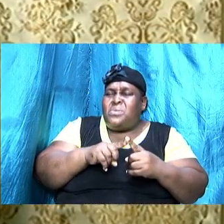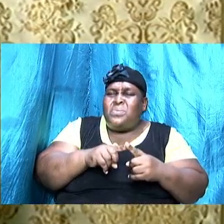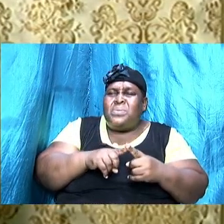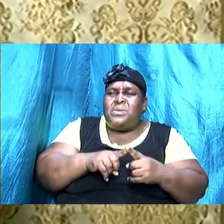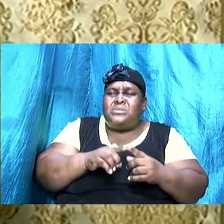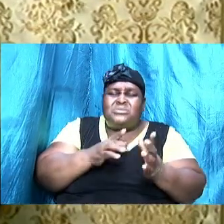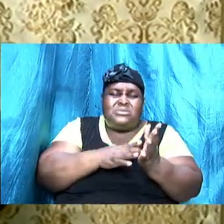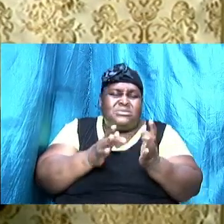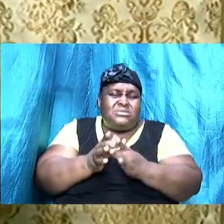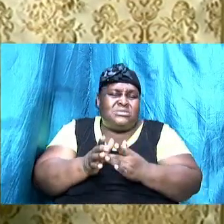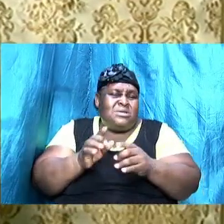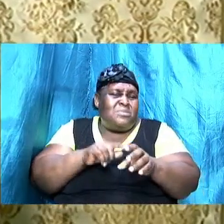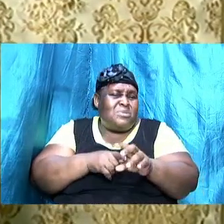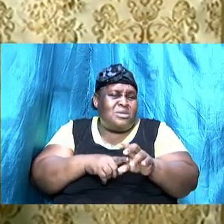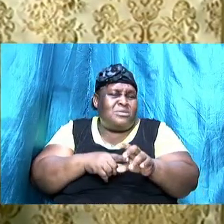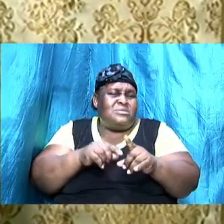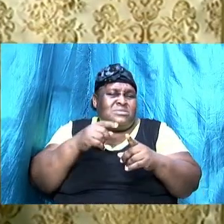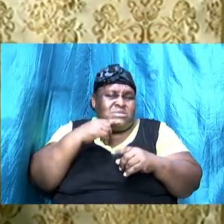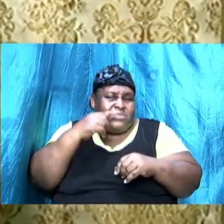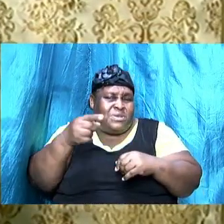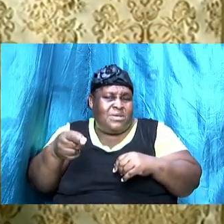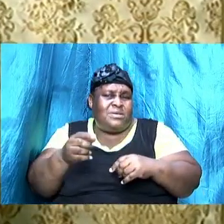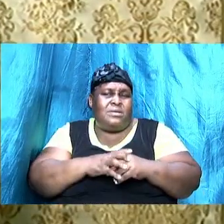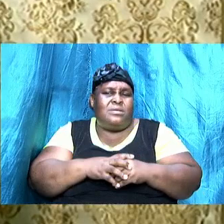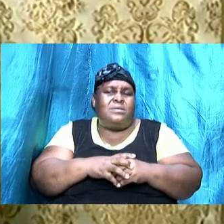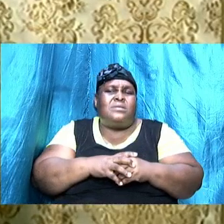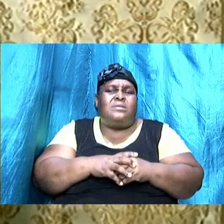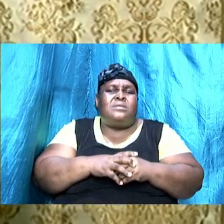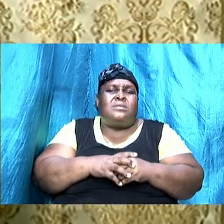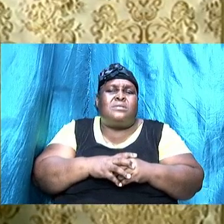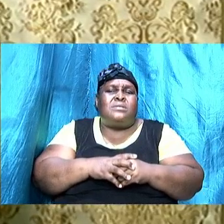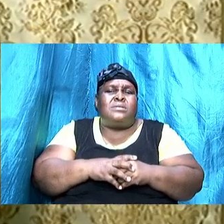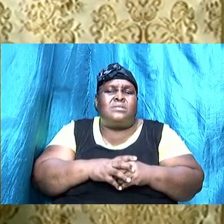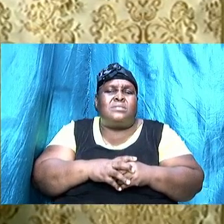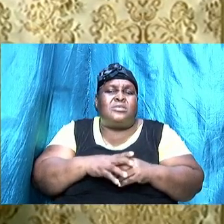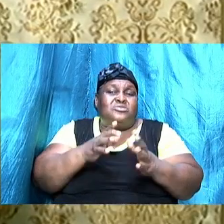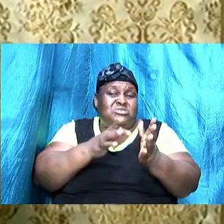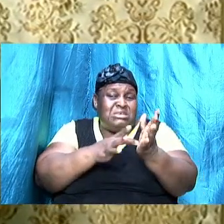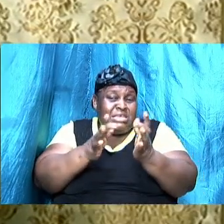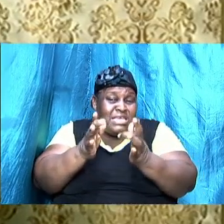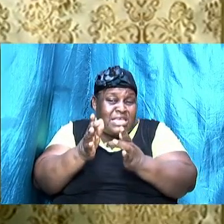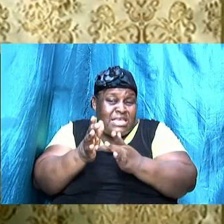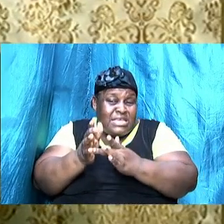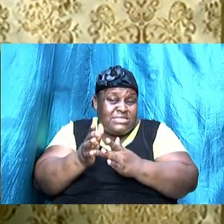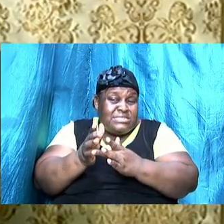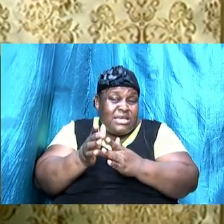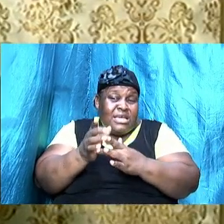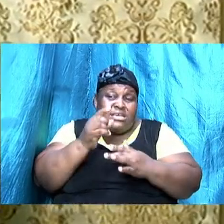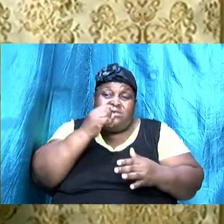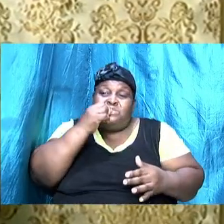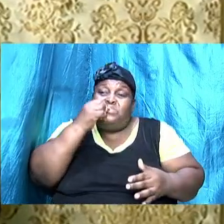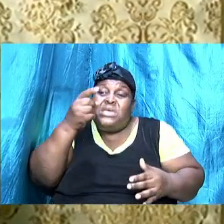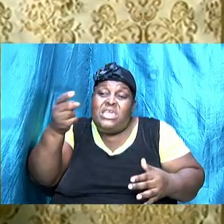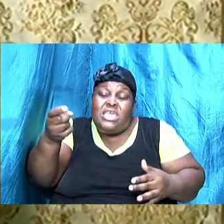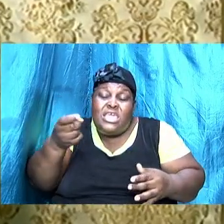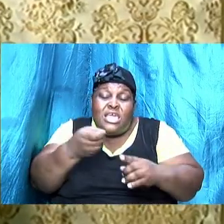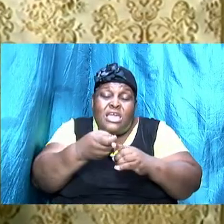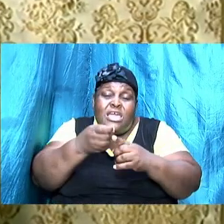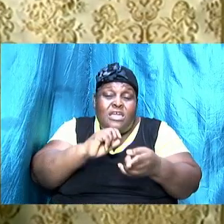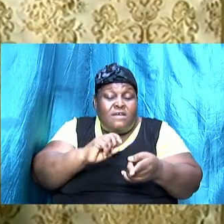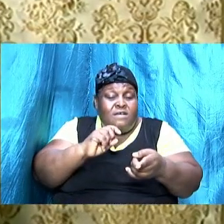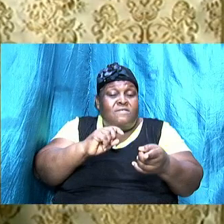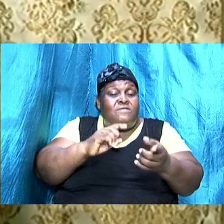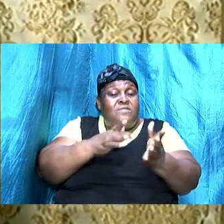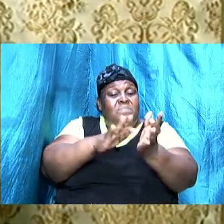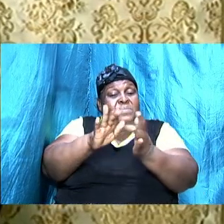Matthew 19, he went into the scripture, and then he, Jesus, quoted from the book of